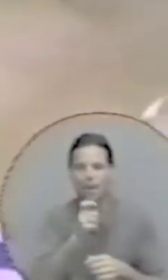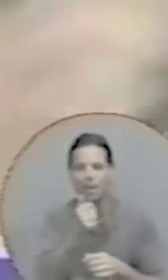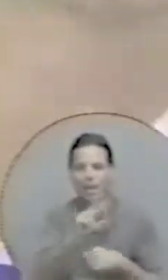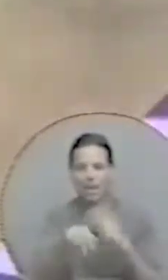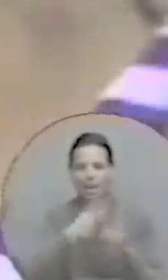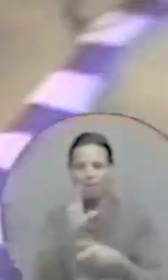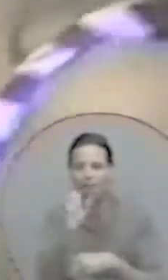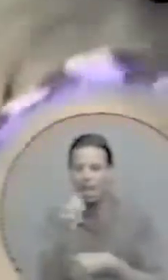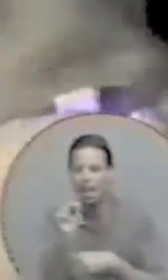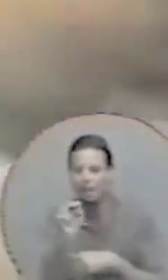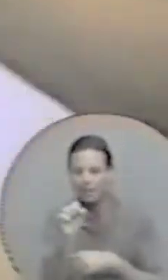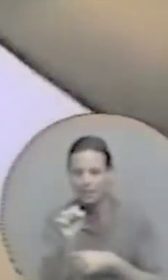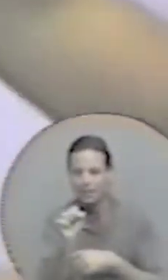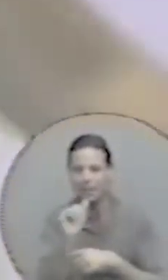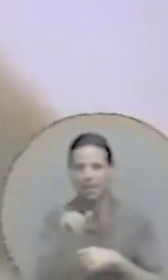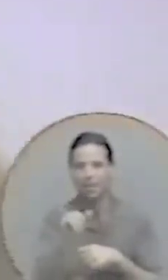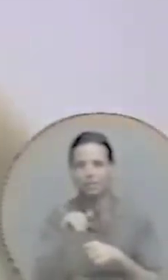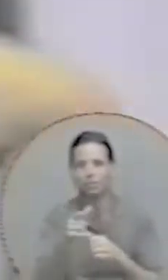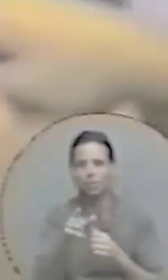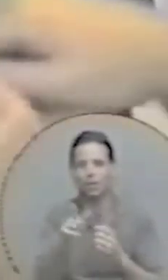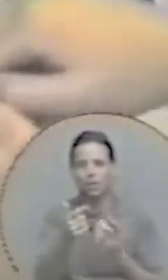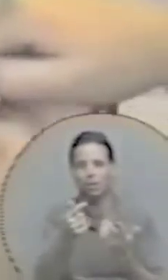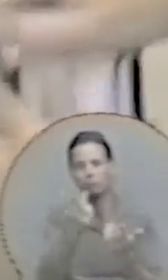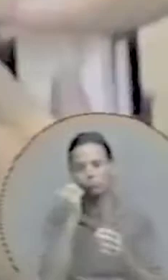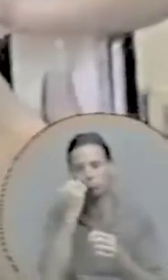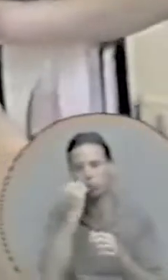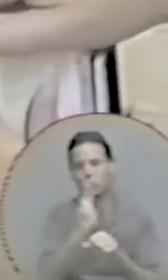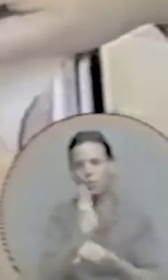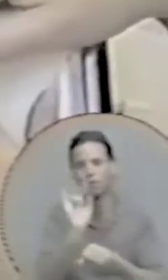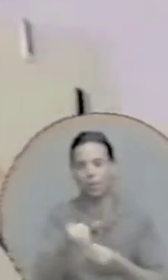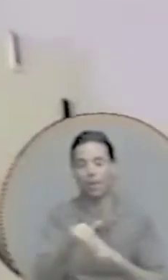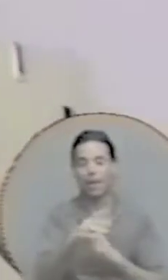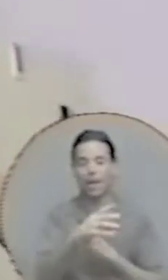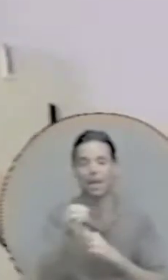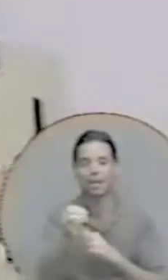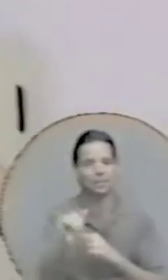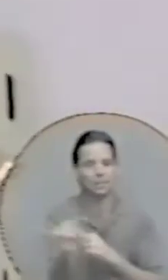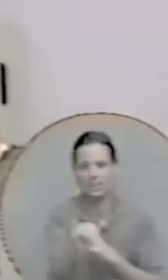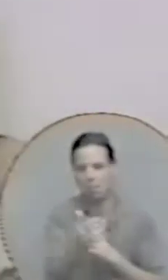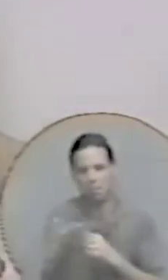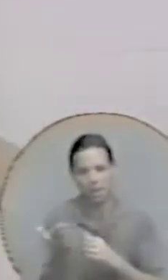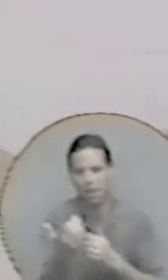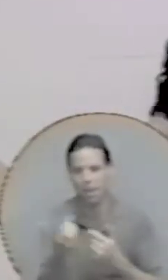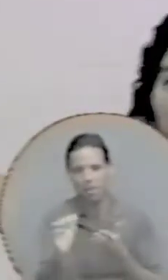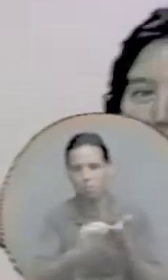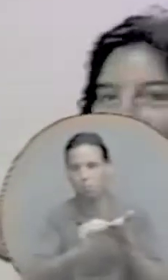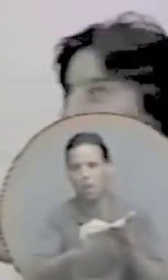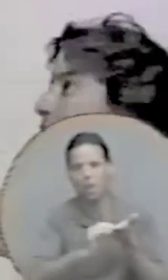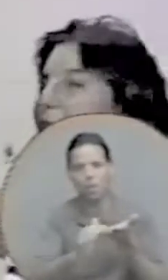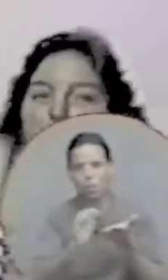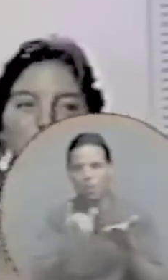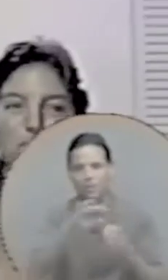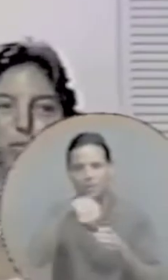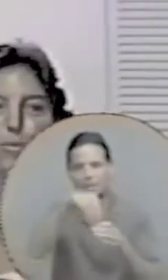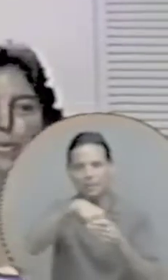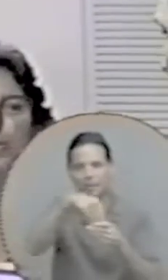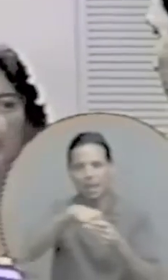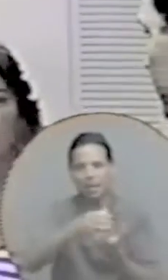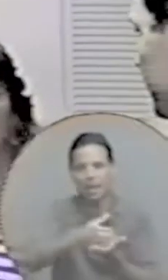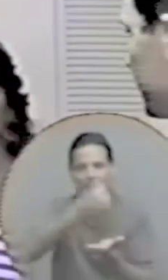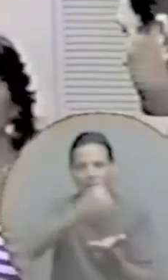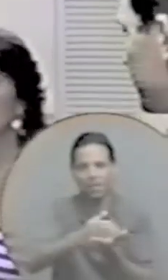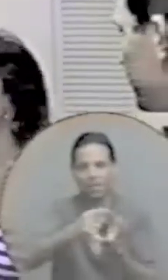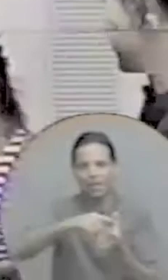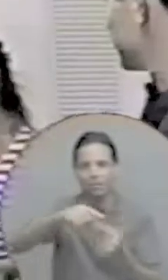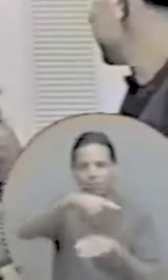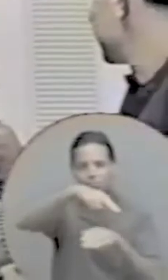of cans is what I usually use it for. And it's the same thing. I braille what the item is in the can, and I just slap it